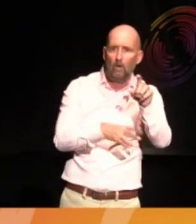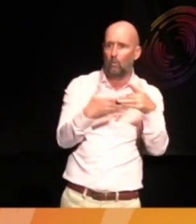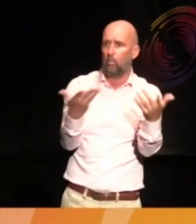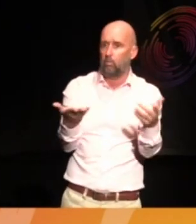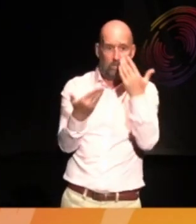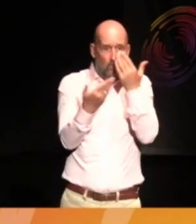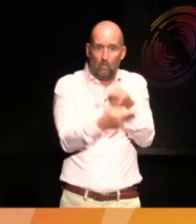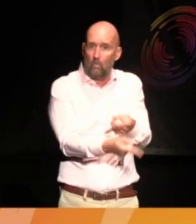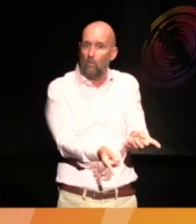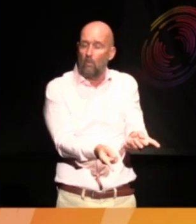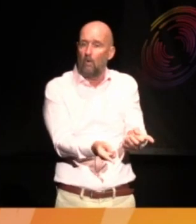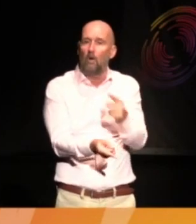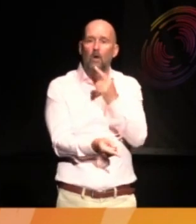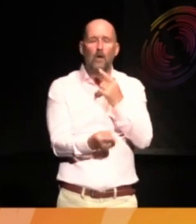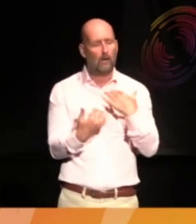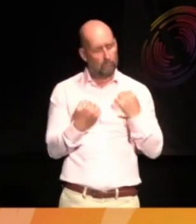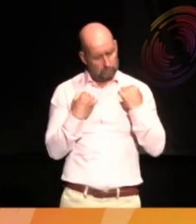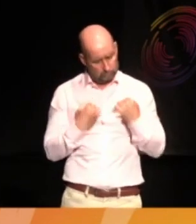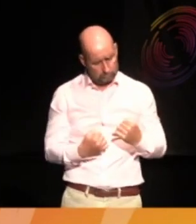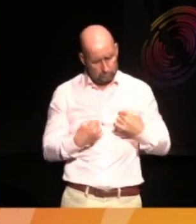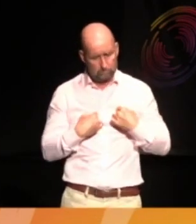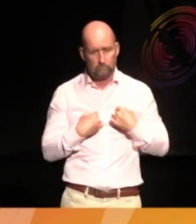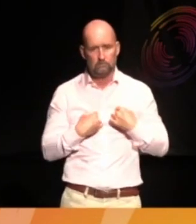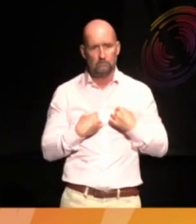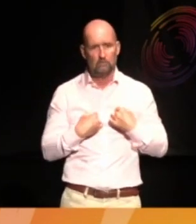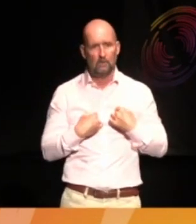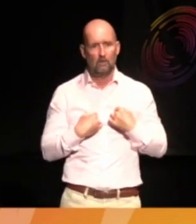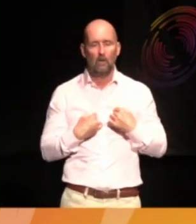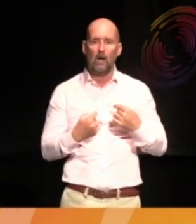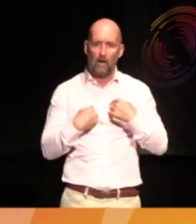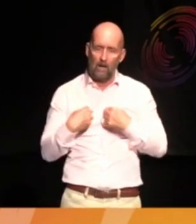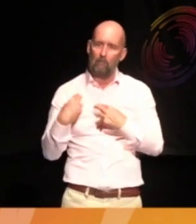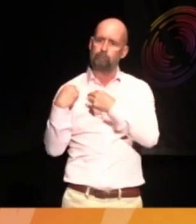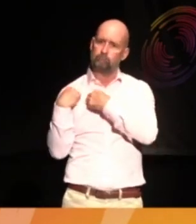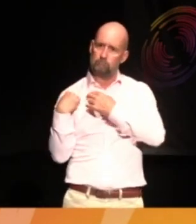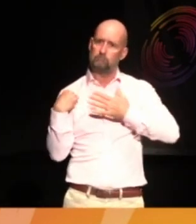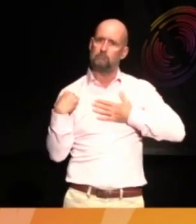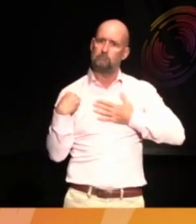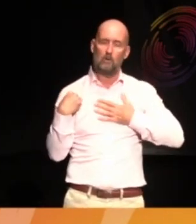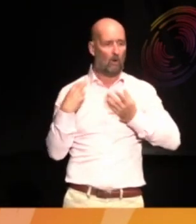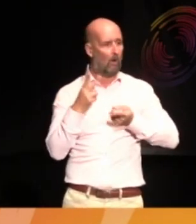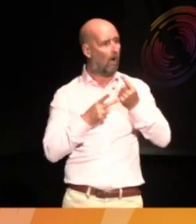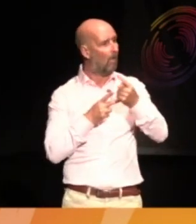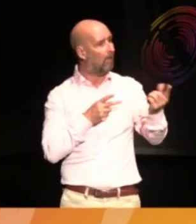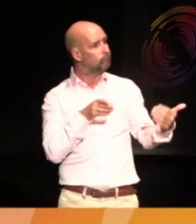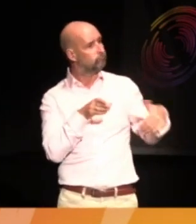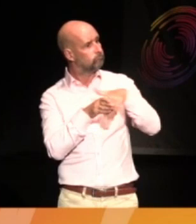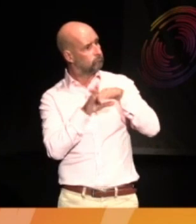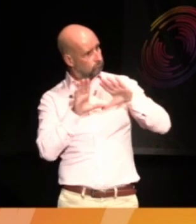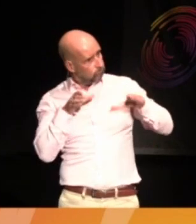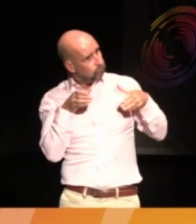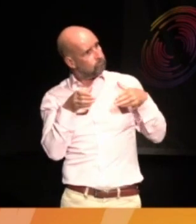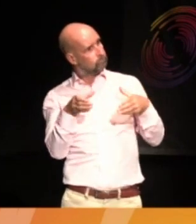of spurred me on, really, to think the book stops with me, or anyone else who wants to join me in this sort of